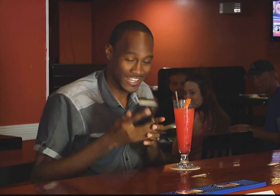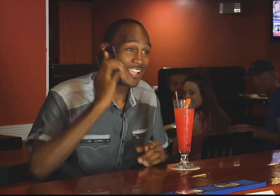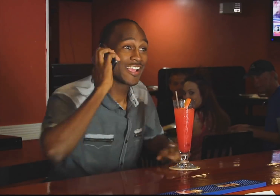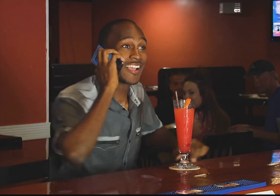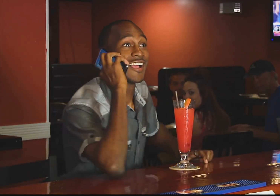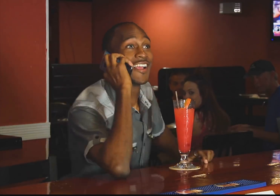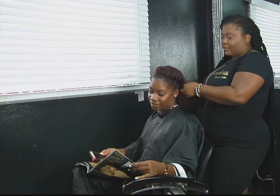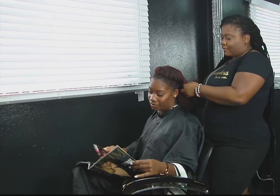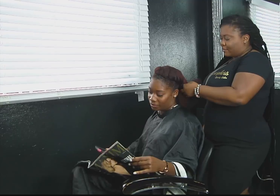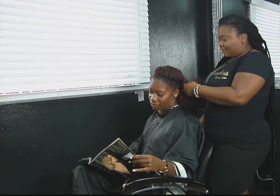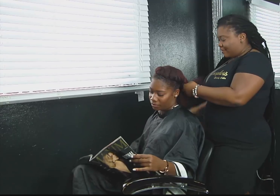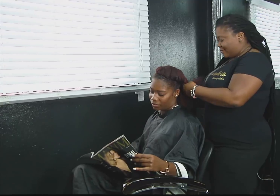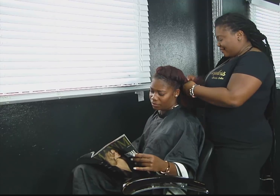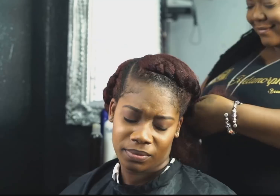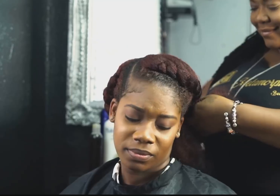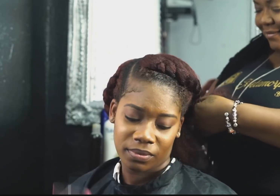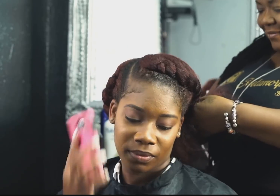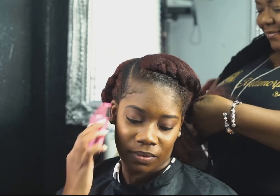television.